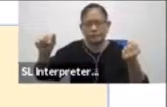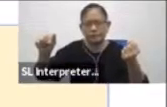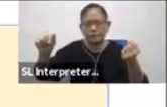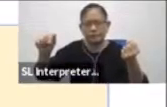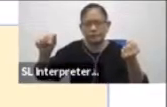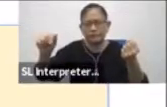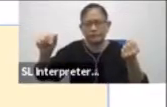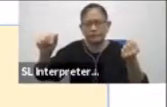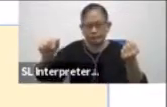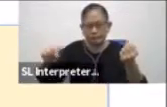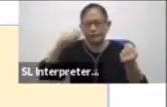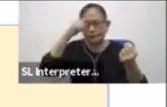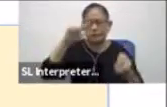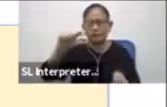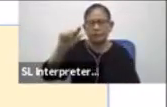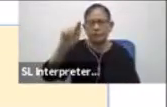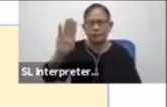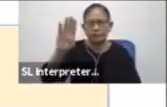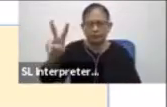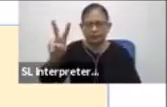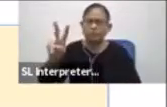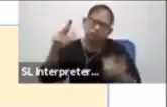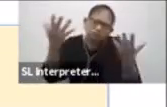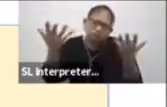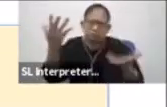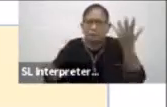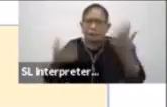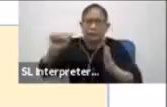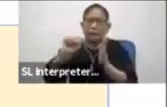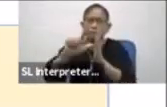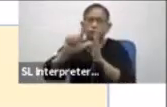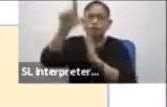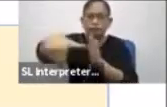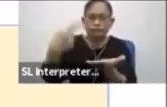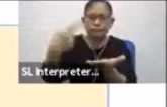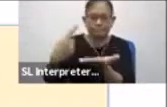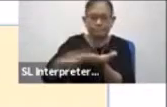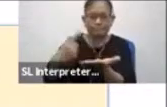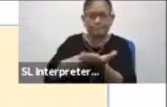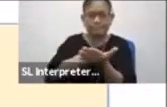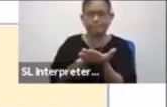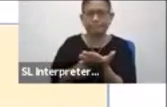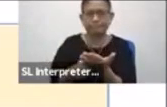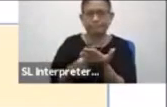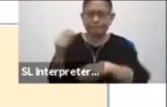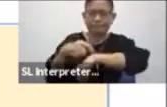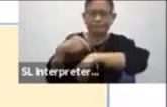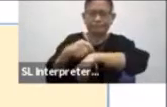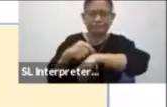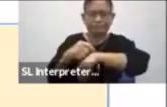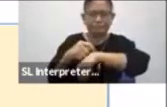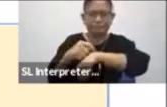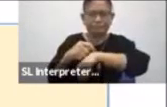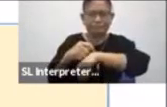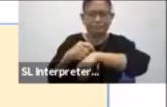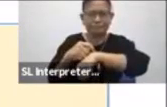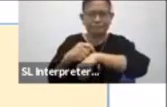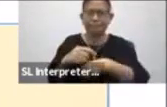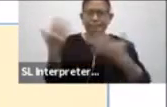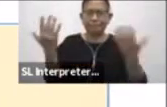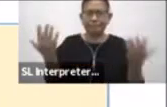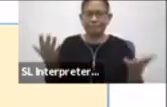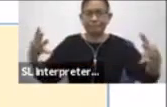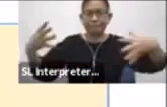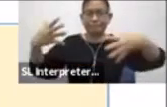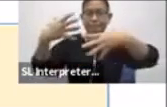of gender-based violence. We can discuss this later if we have time later. So as a